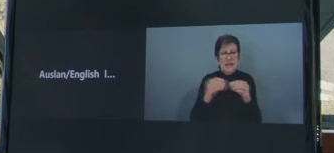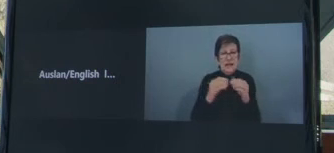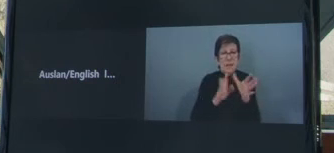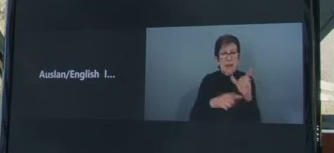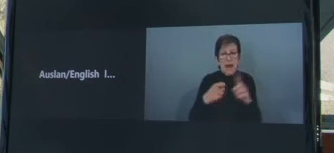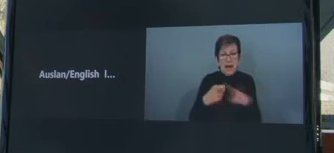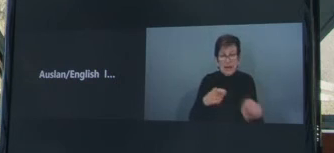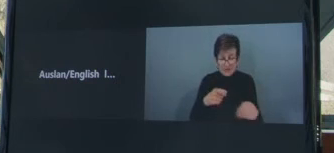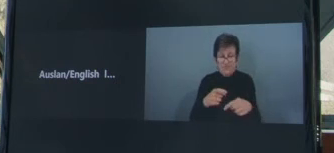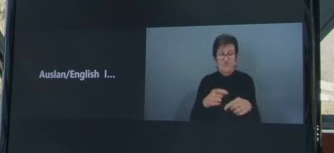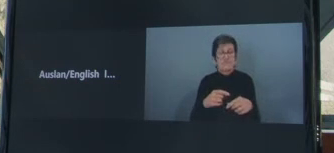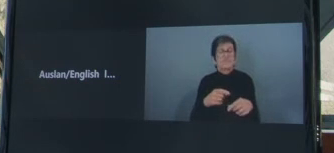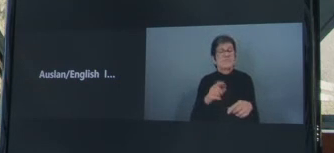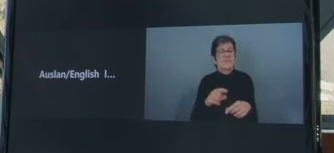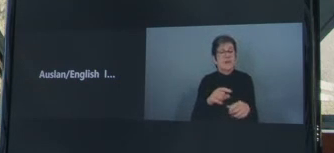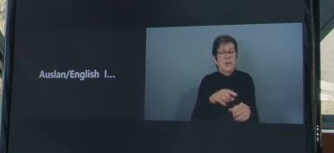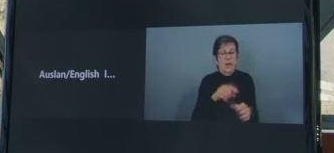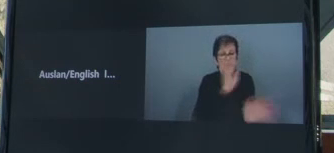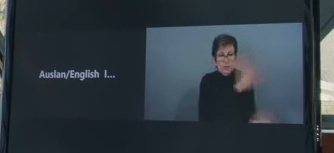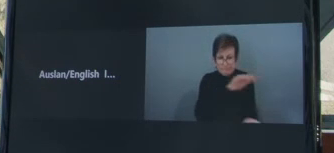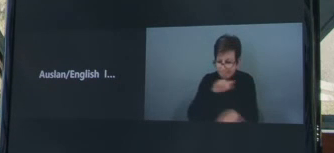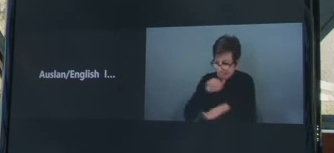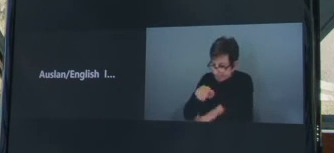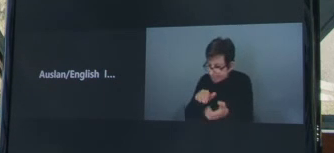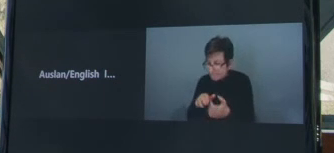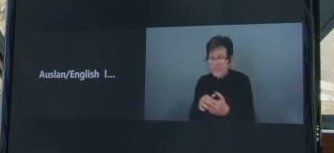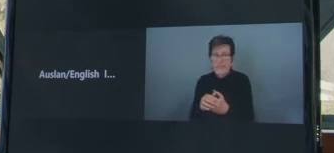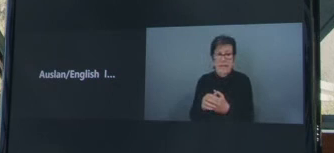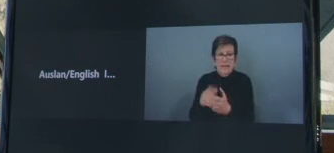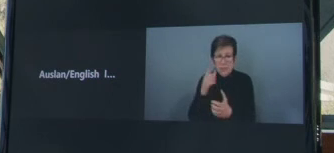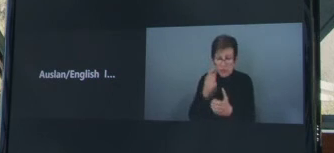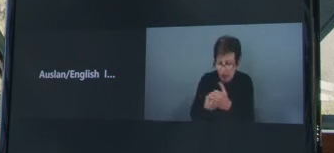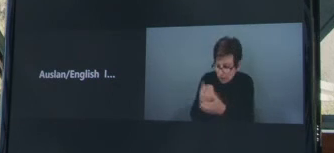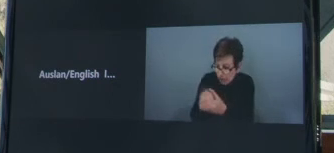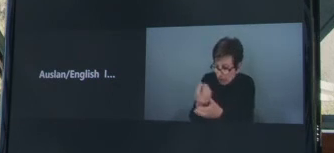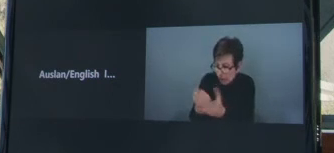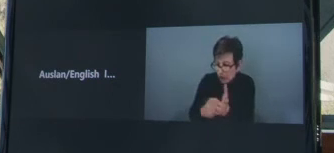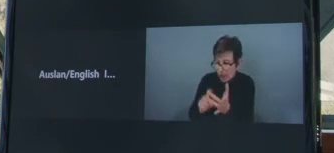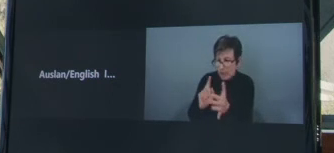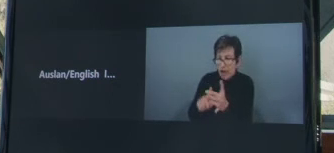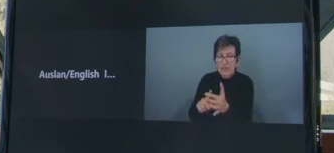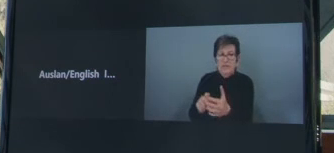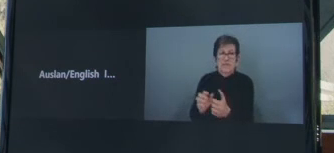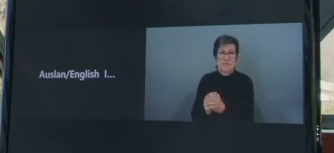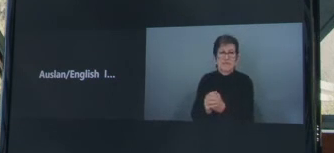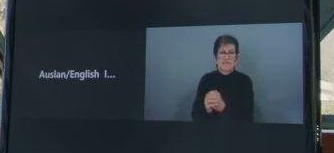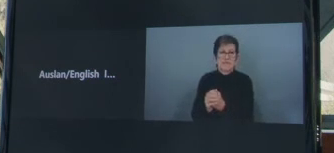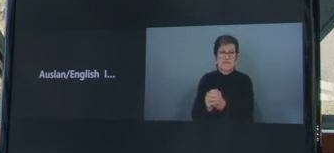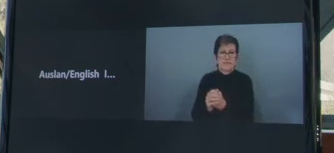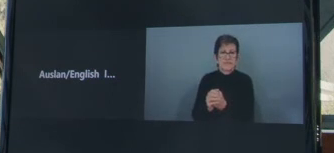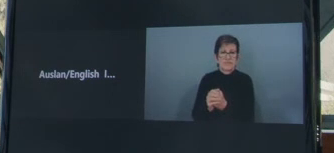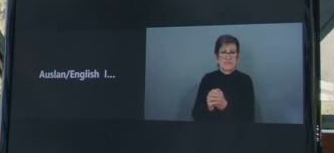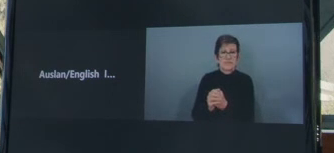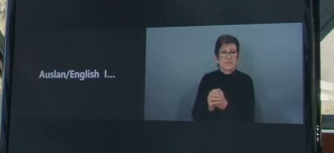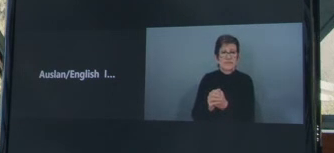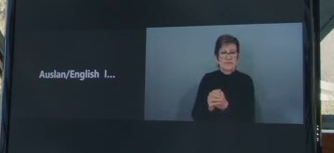these unique species of rice. And we ate with them. They lined the entire communal dining table